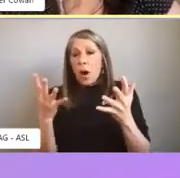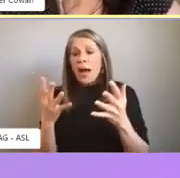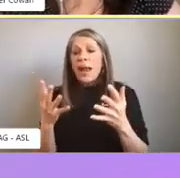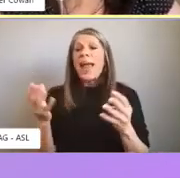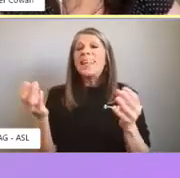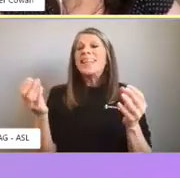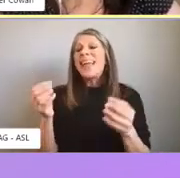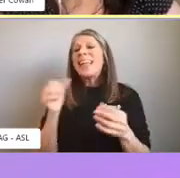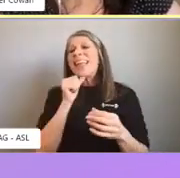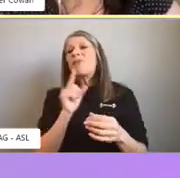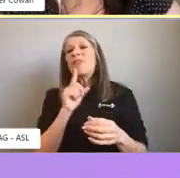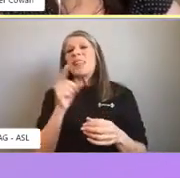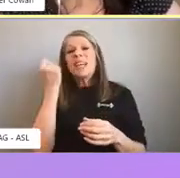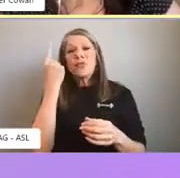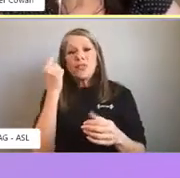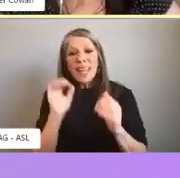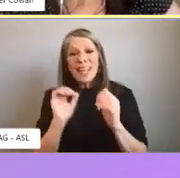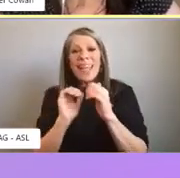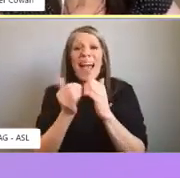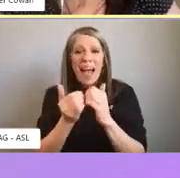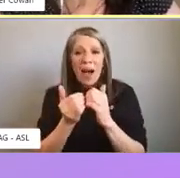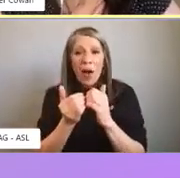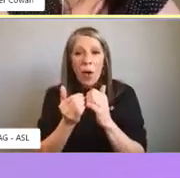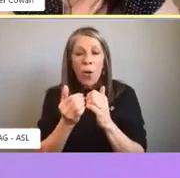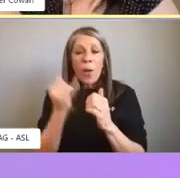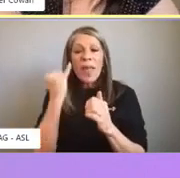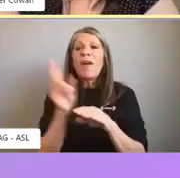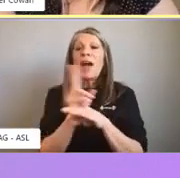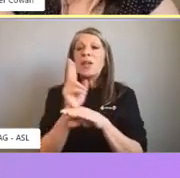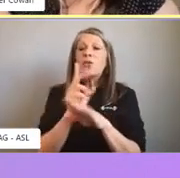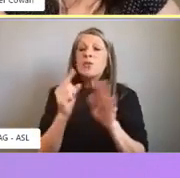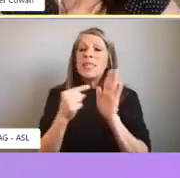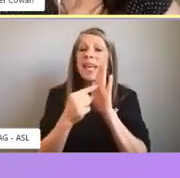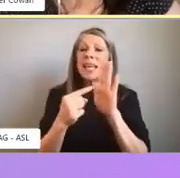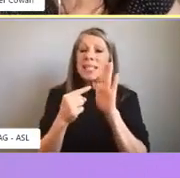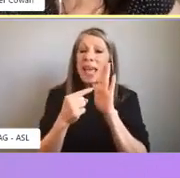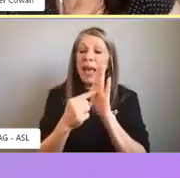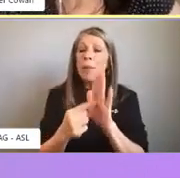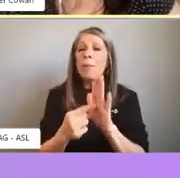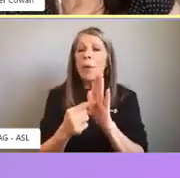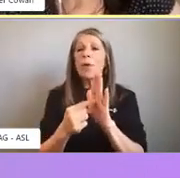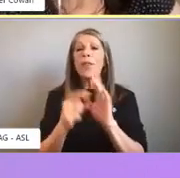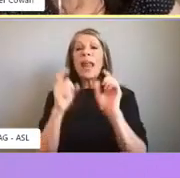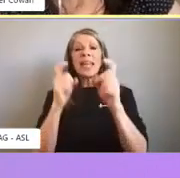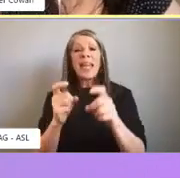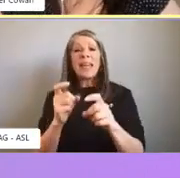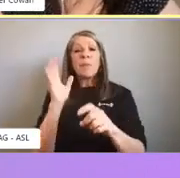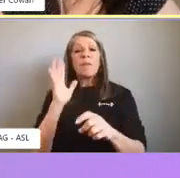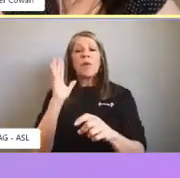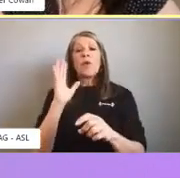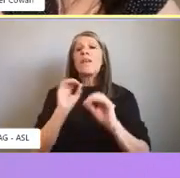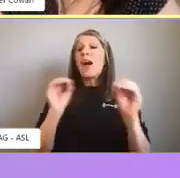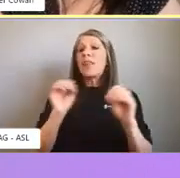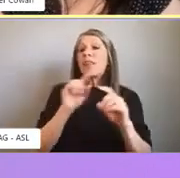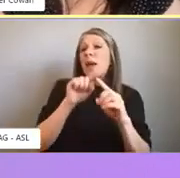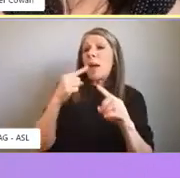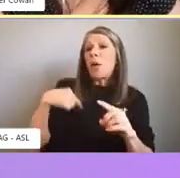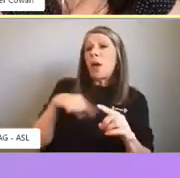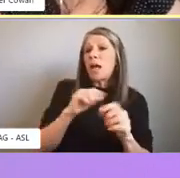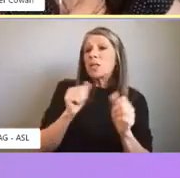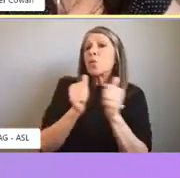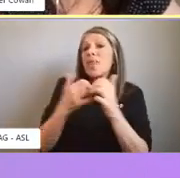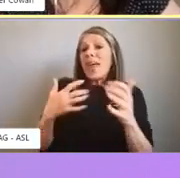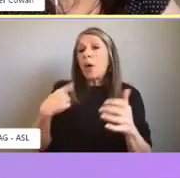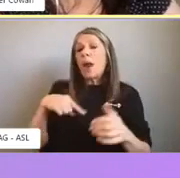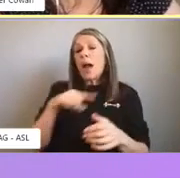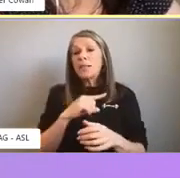time understanding the how. And so if I use the example that I gave earlier about nothing about us without us, how